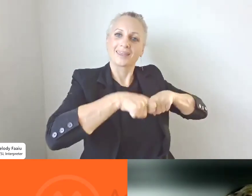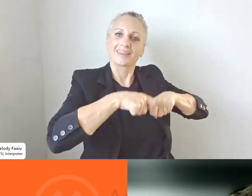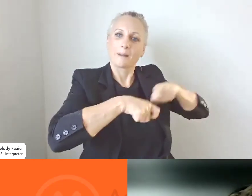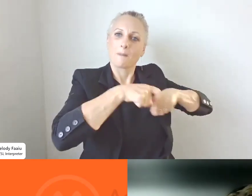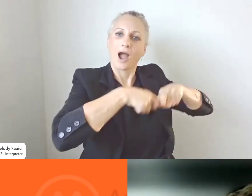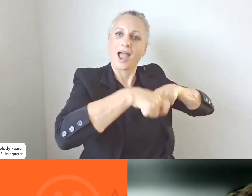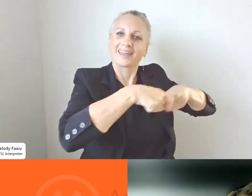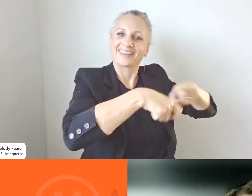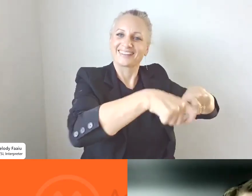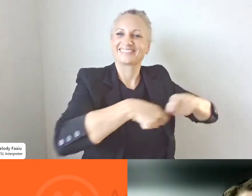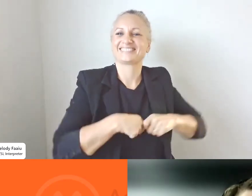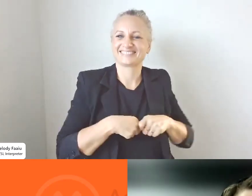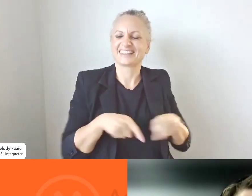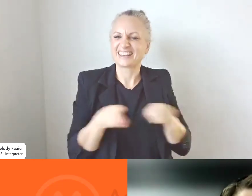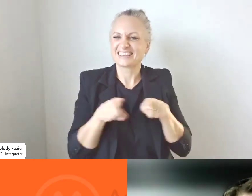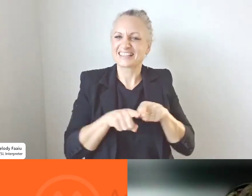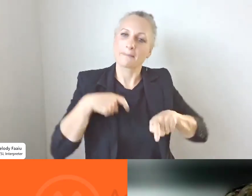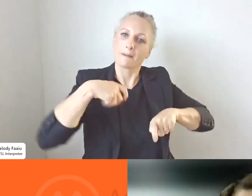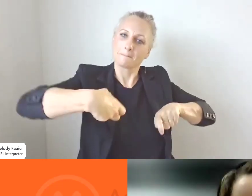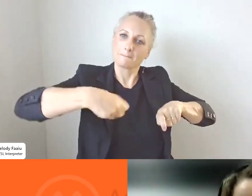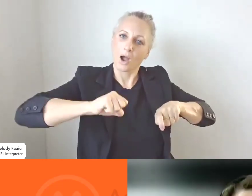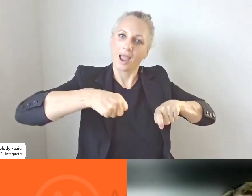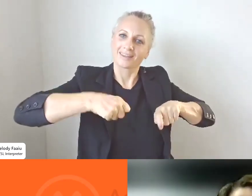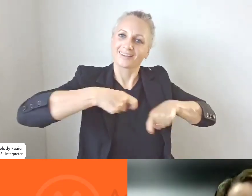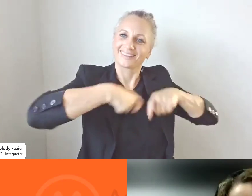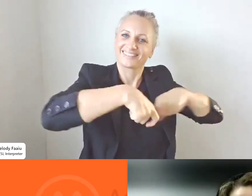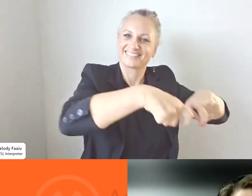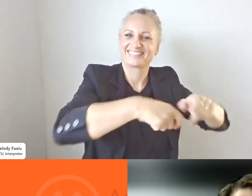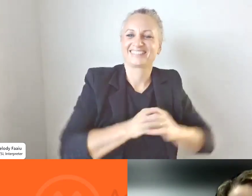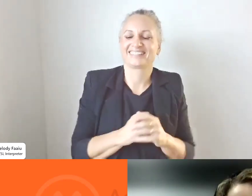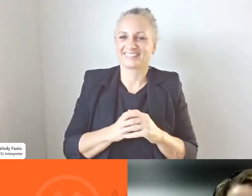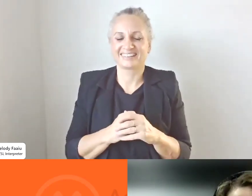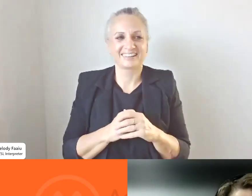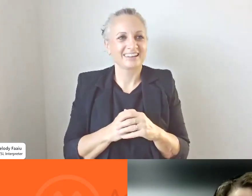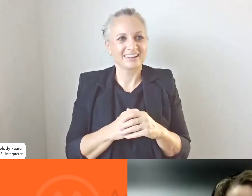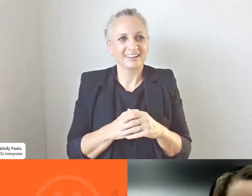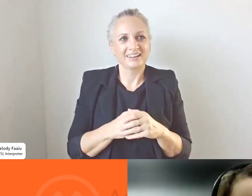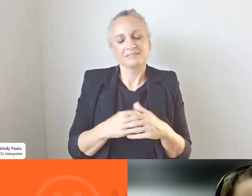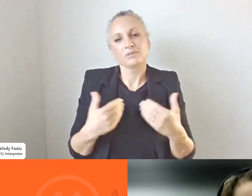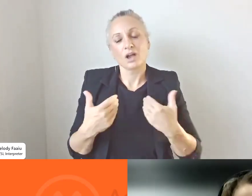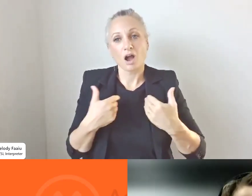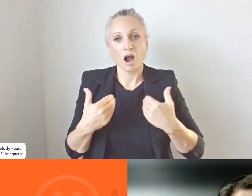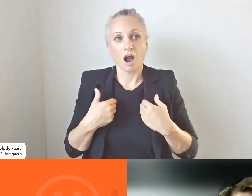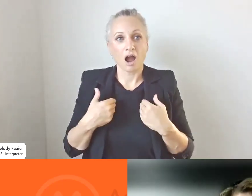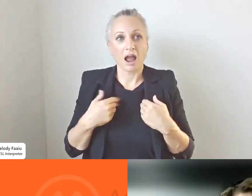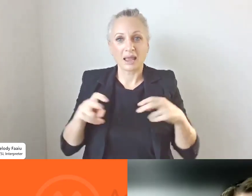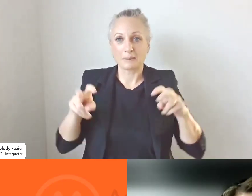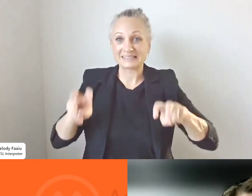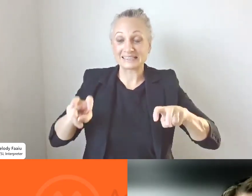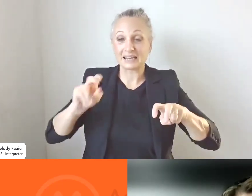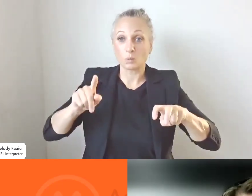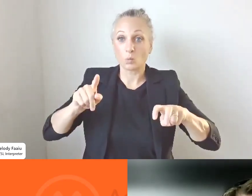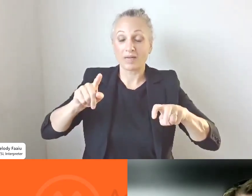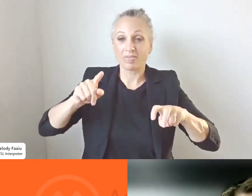them like you ride a bike. And I am sitting with a blurred background. I've